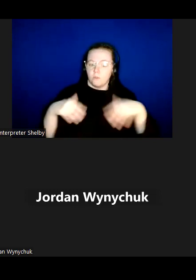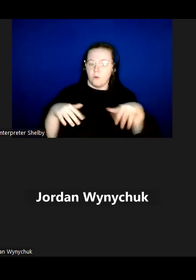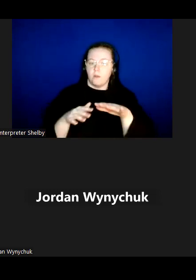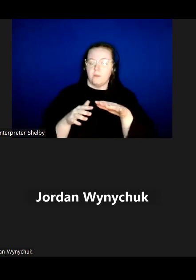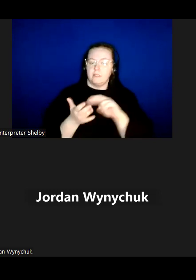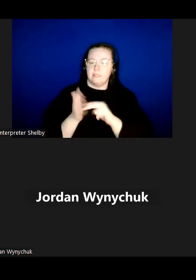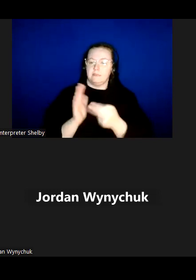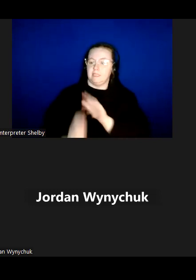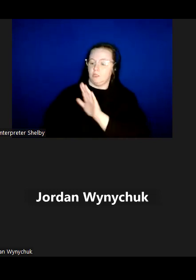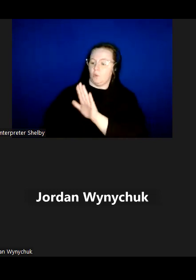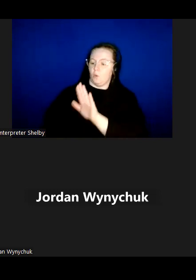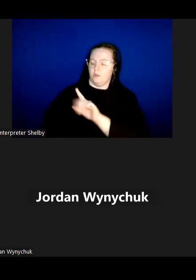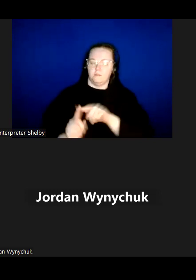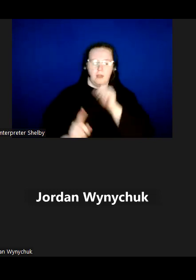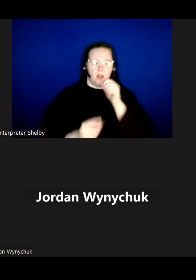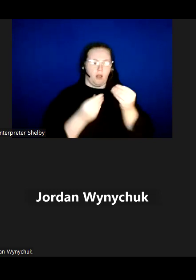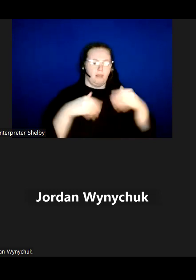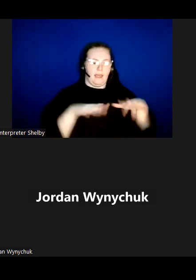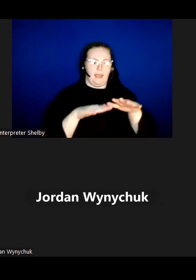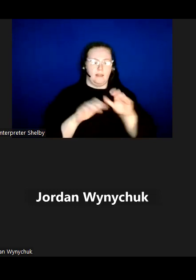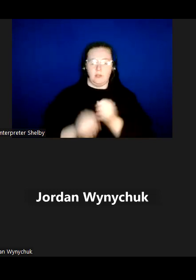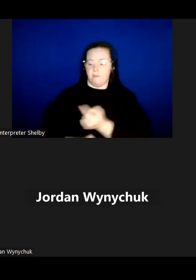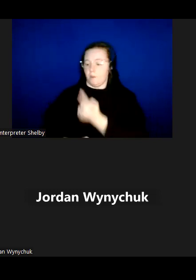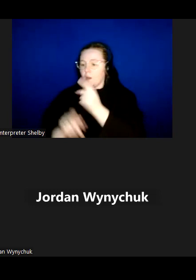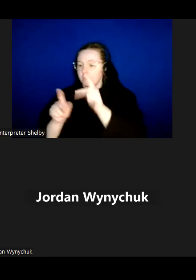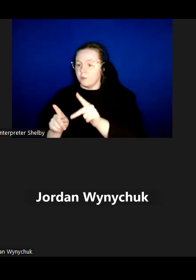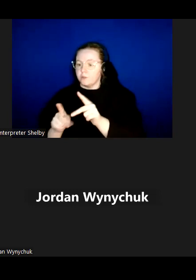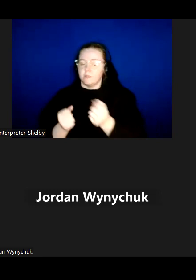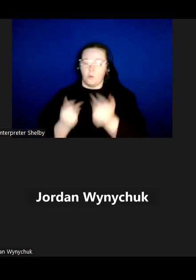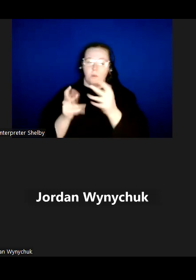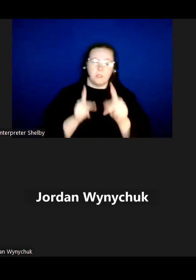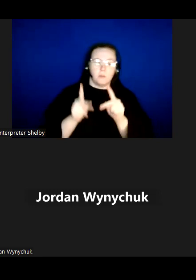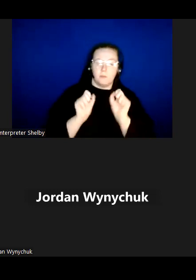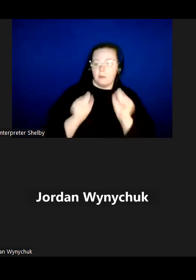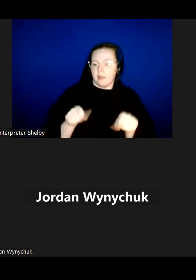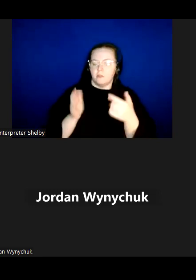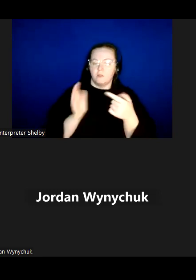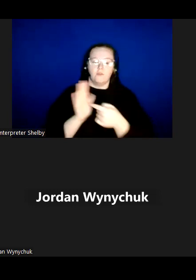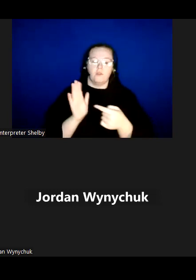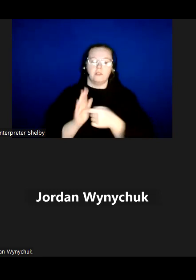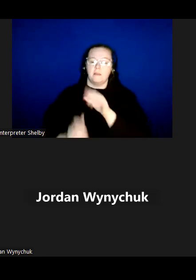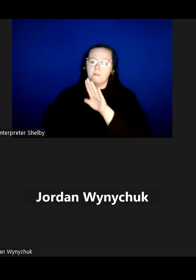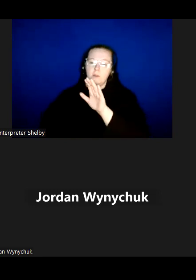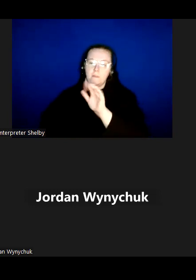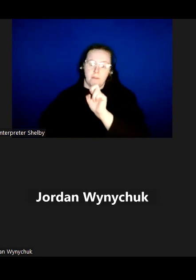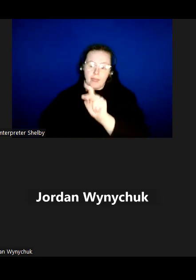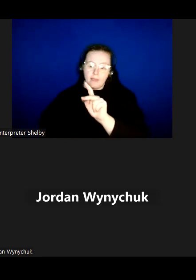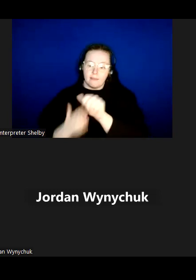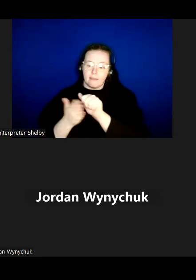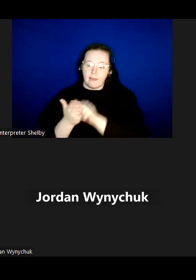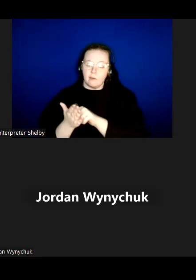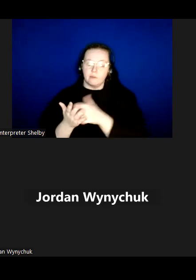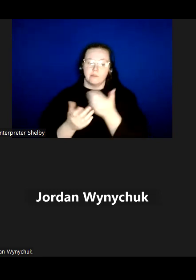you that's not land. So it can be owned by one person or more. For example, your bank accounts, your